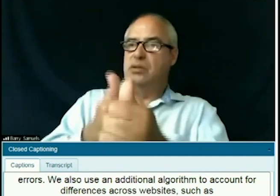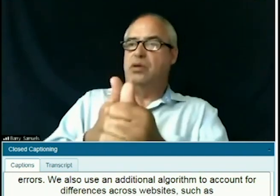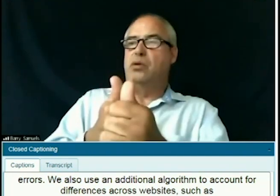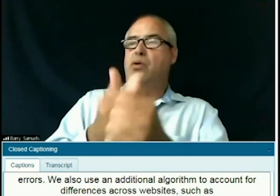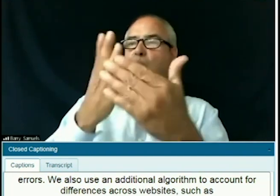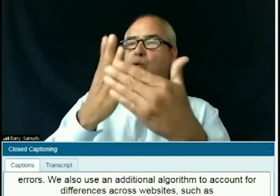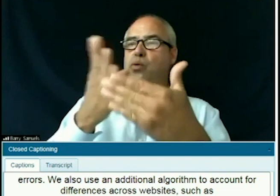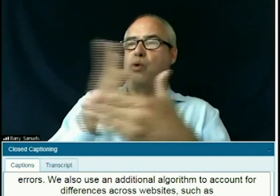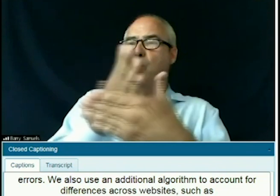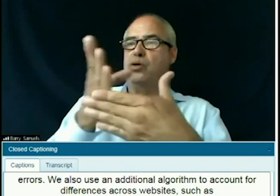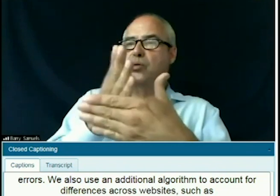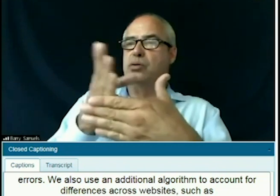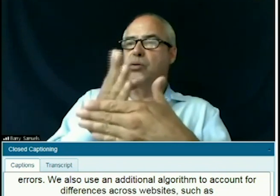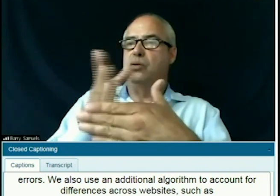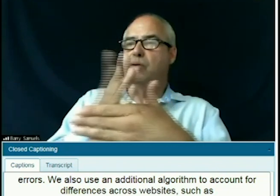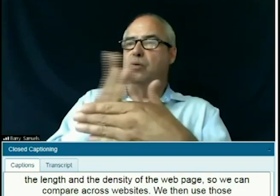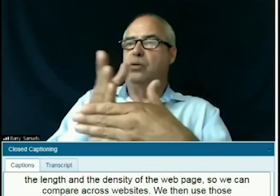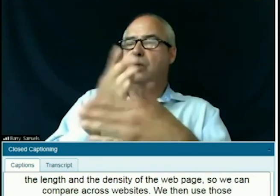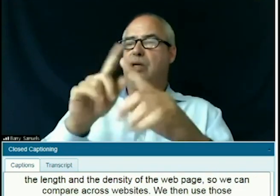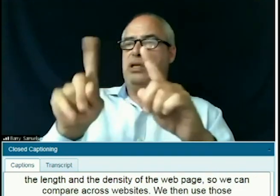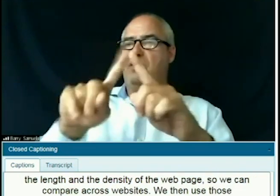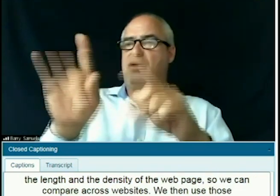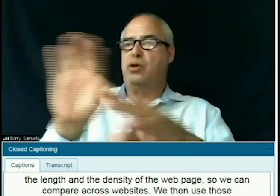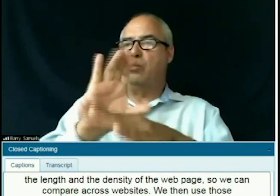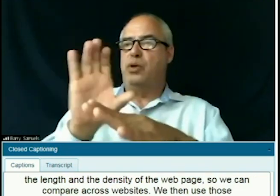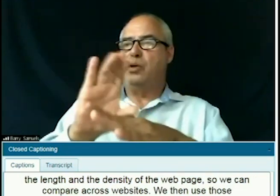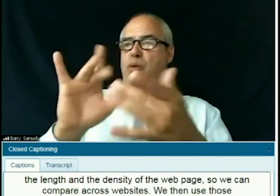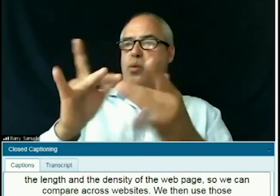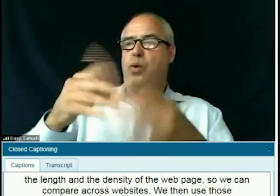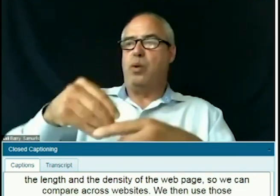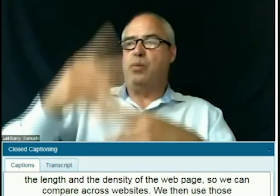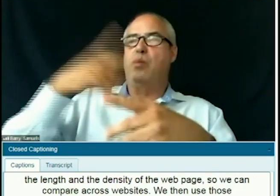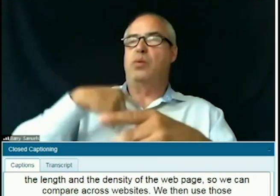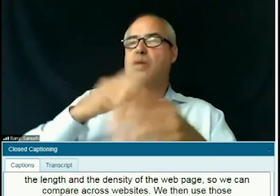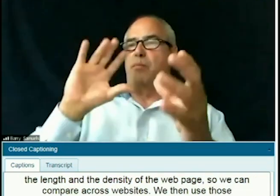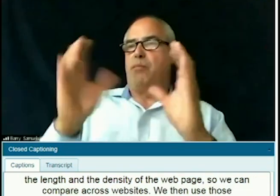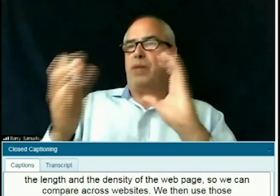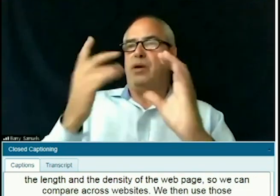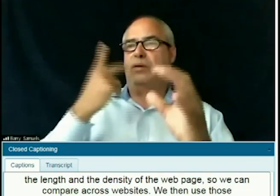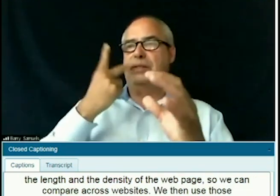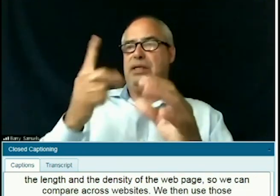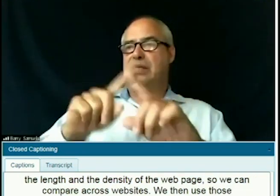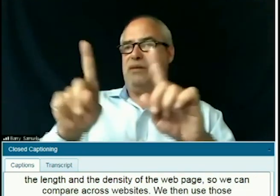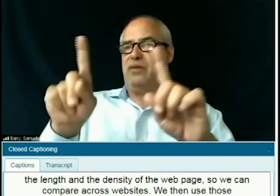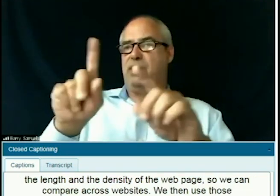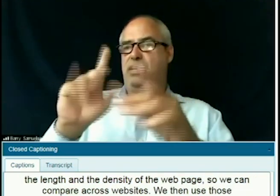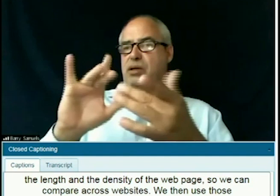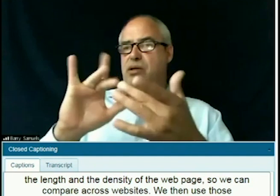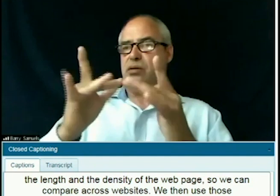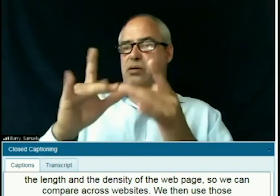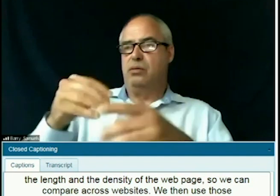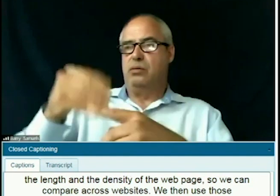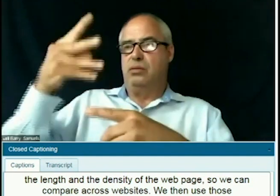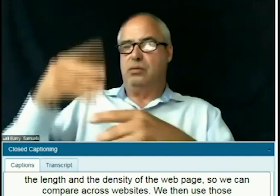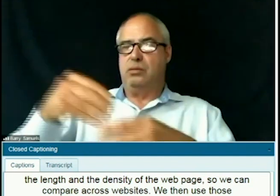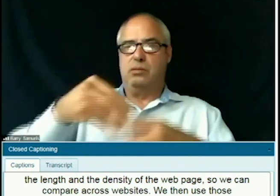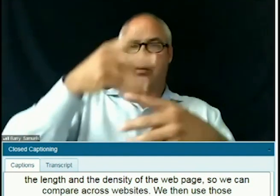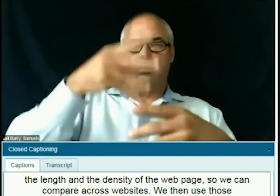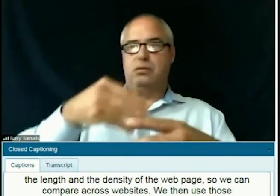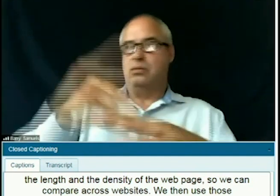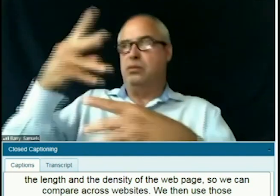the length and the density of the web page, so we could compare across websites. We then used those scores to rank